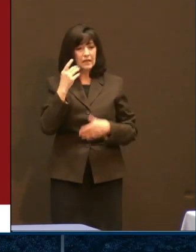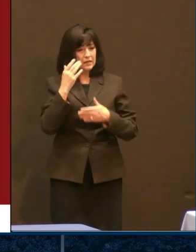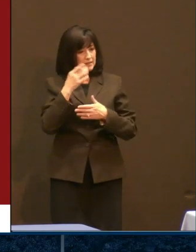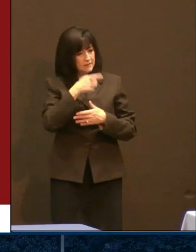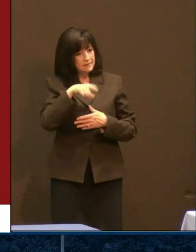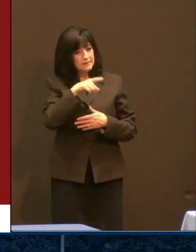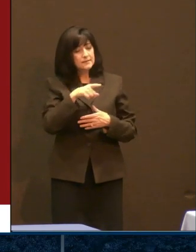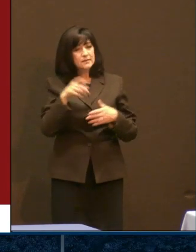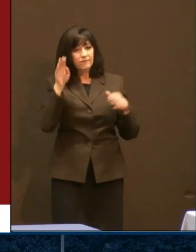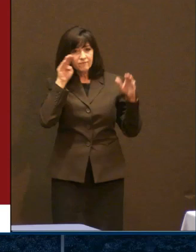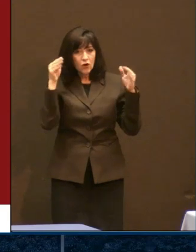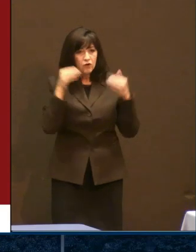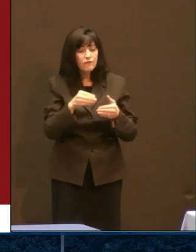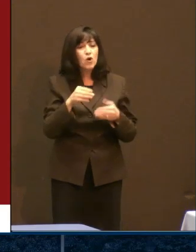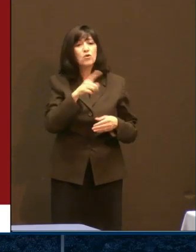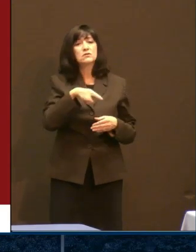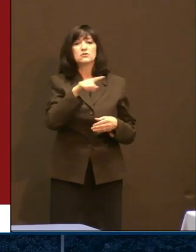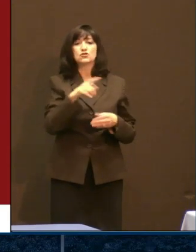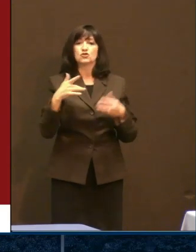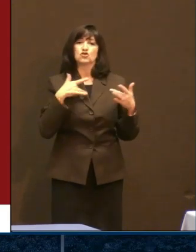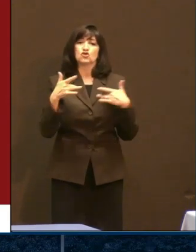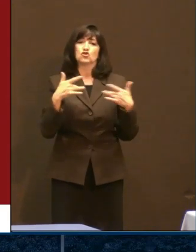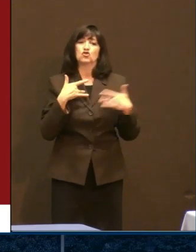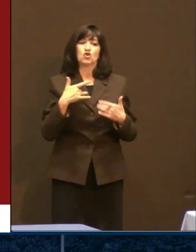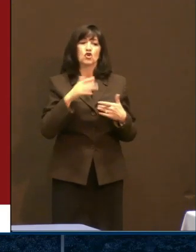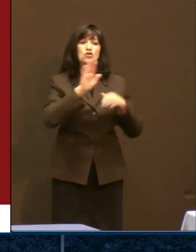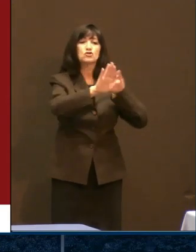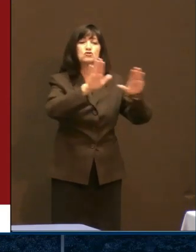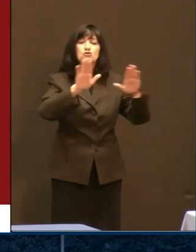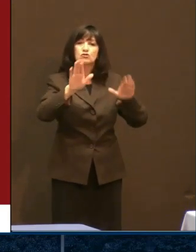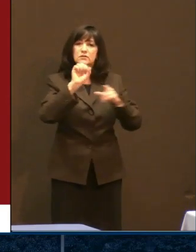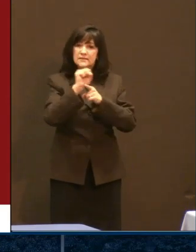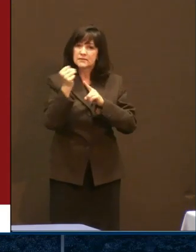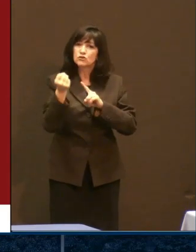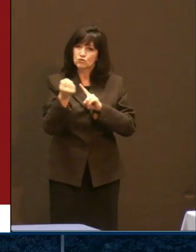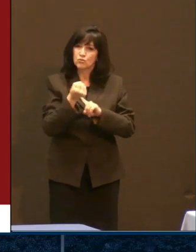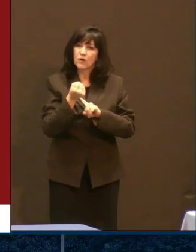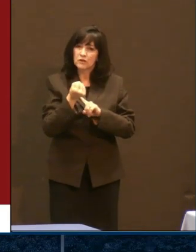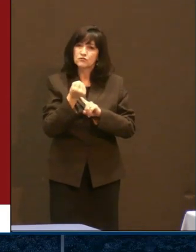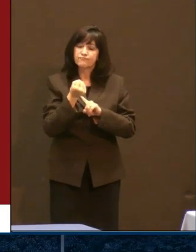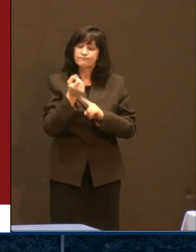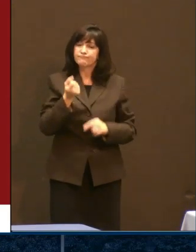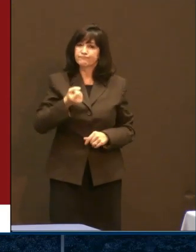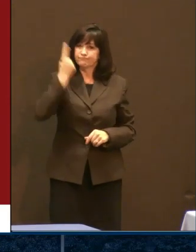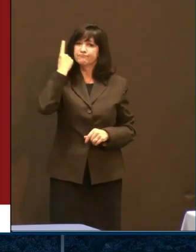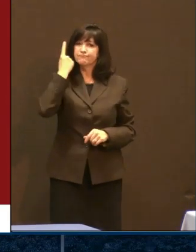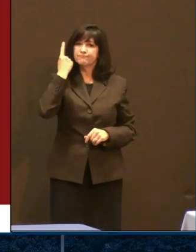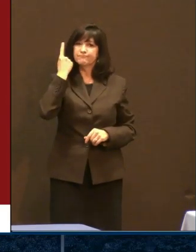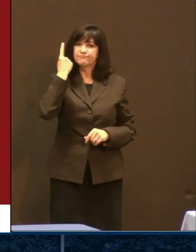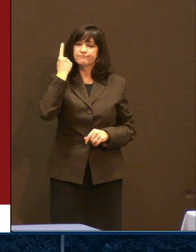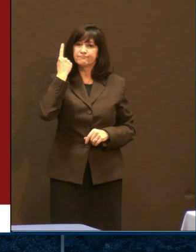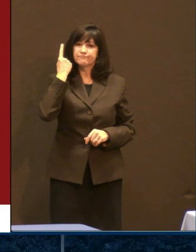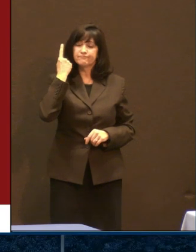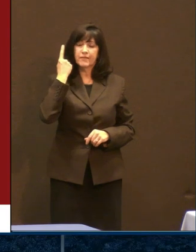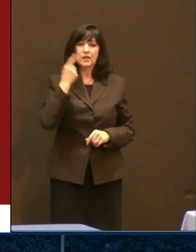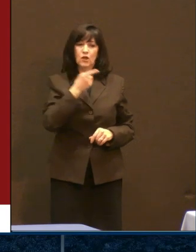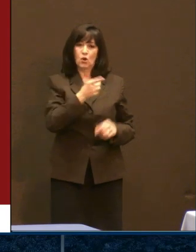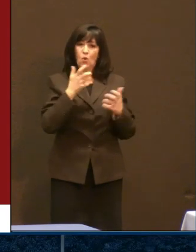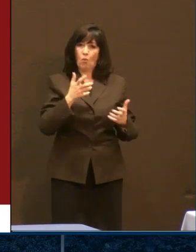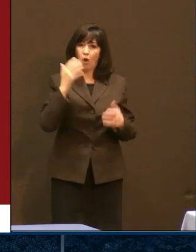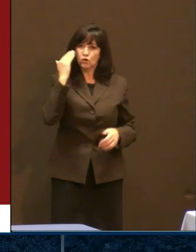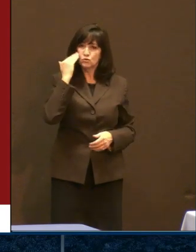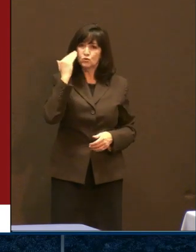focused, very concerned about their individual situations, focused primarily on the gateway measures